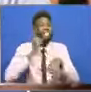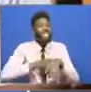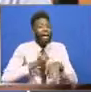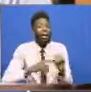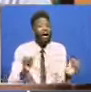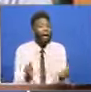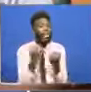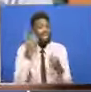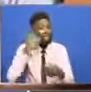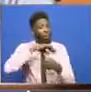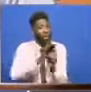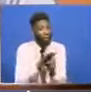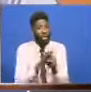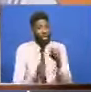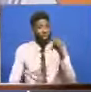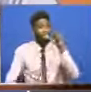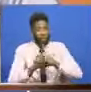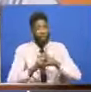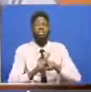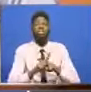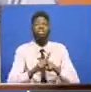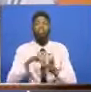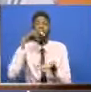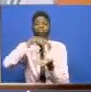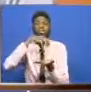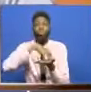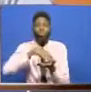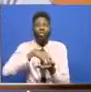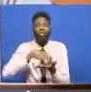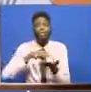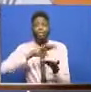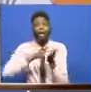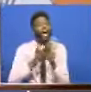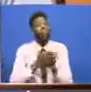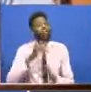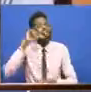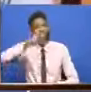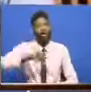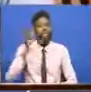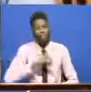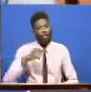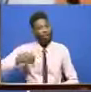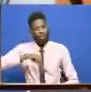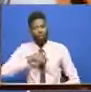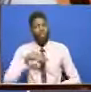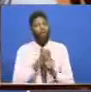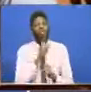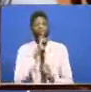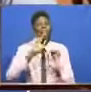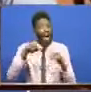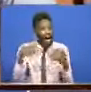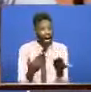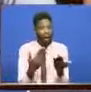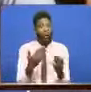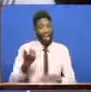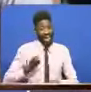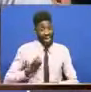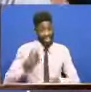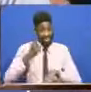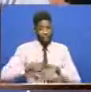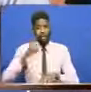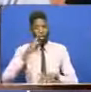period, the situation has been exacerbated. How then do we ensure that even these girls, as they stay at home, they are not actually falling prey